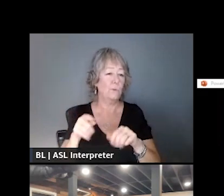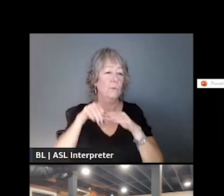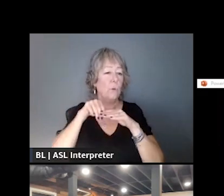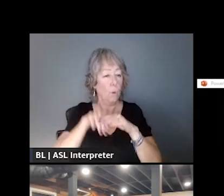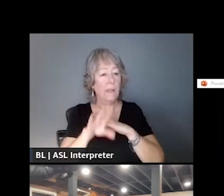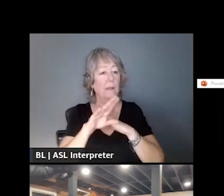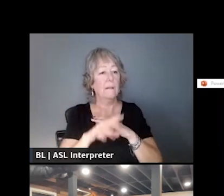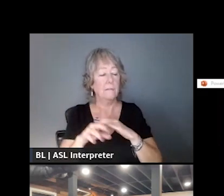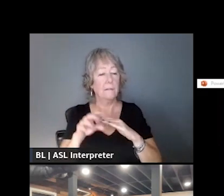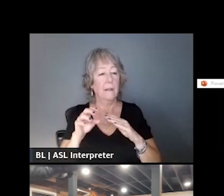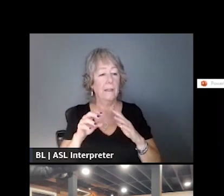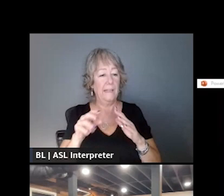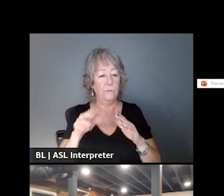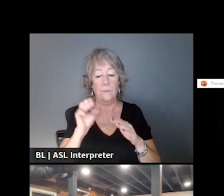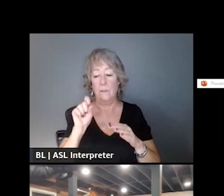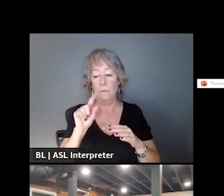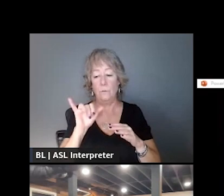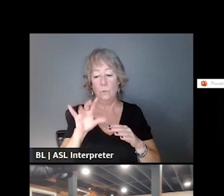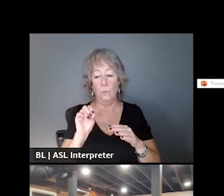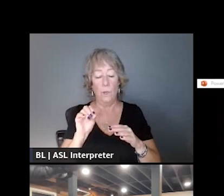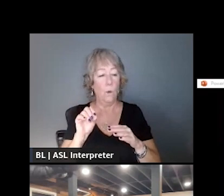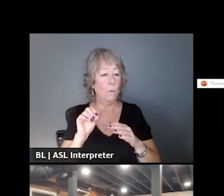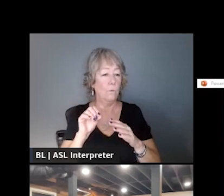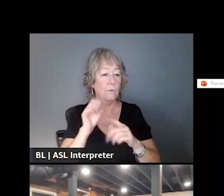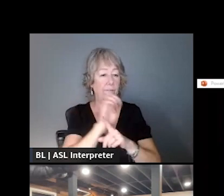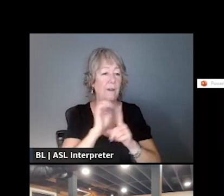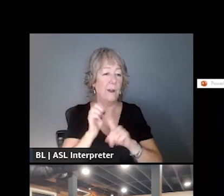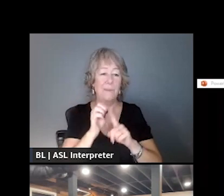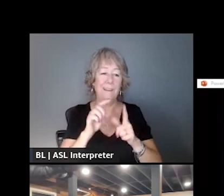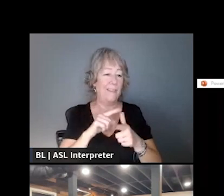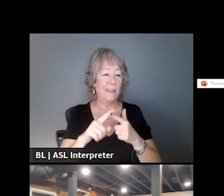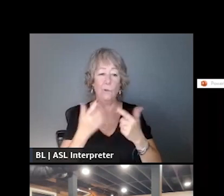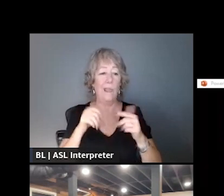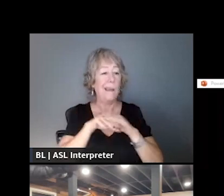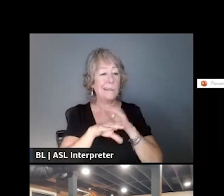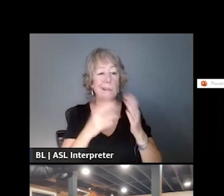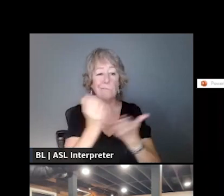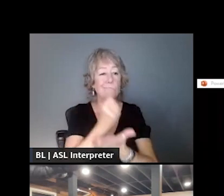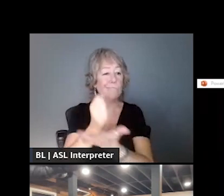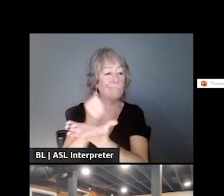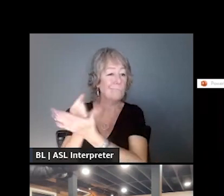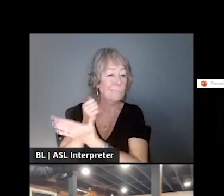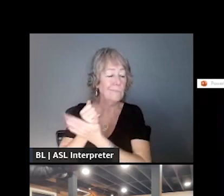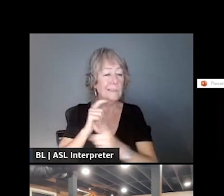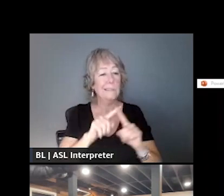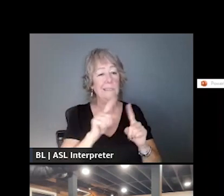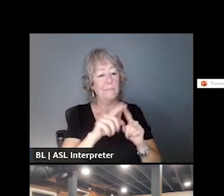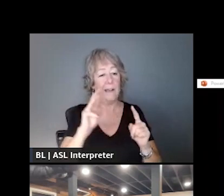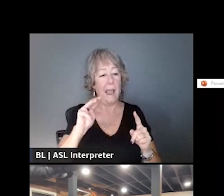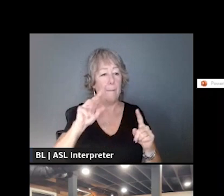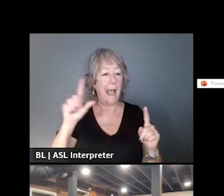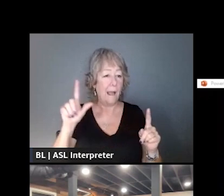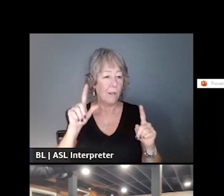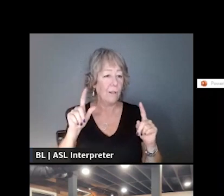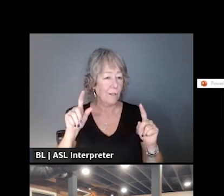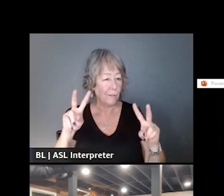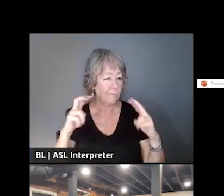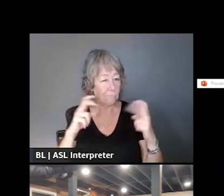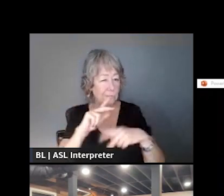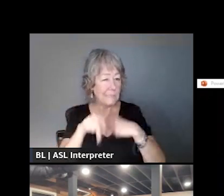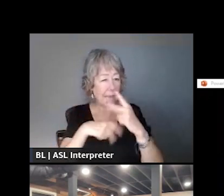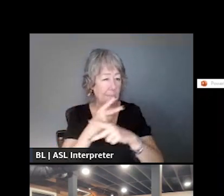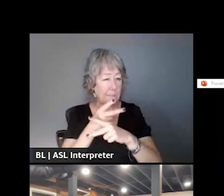Studio environment and you've got access to a lot of these kind of ML-centric types